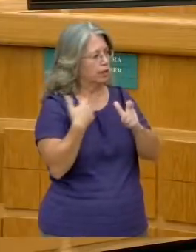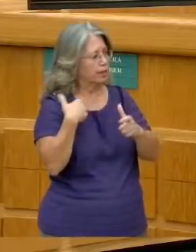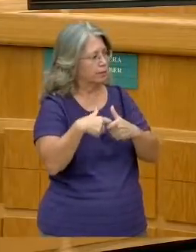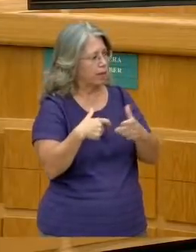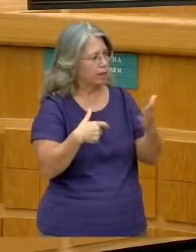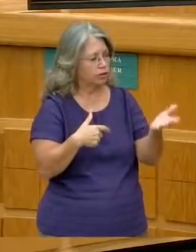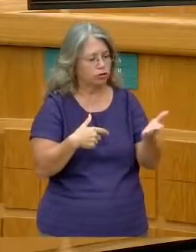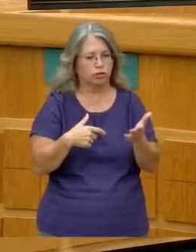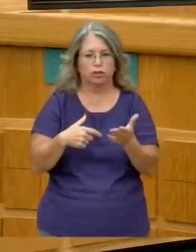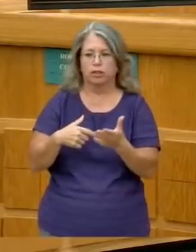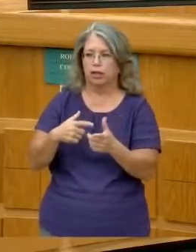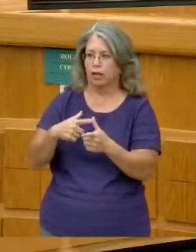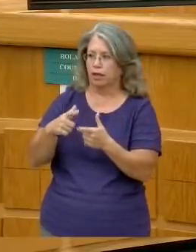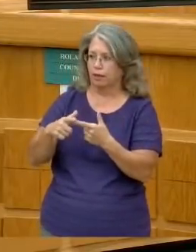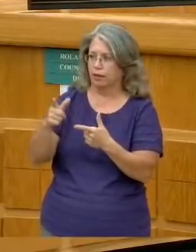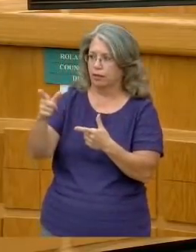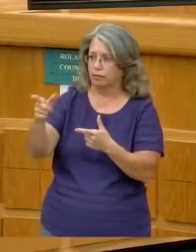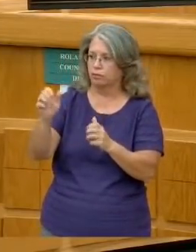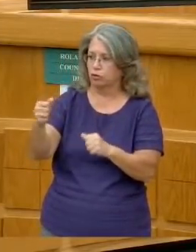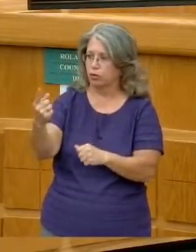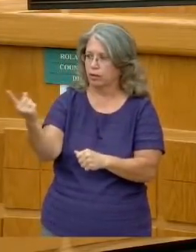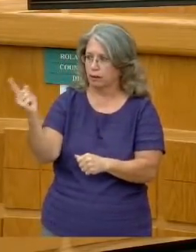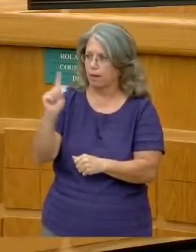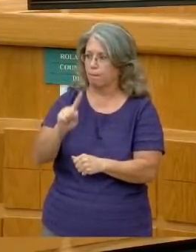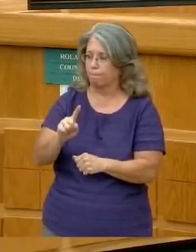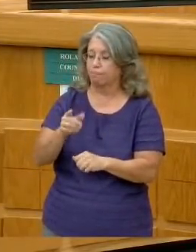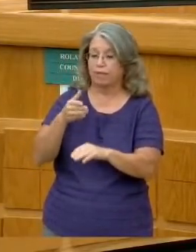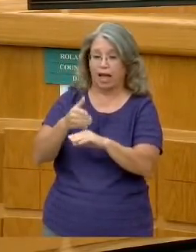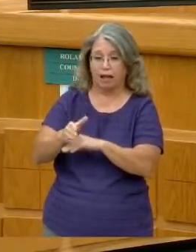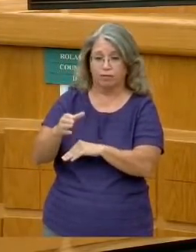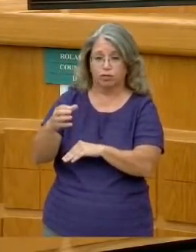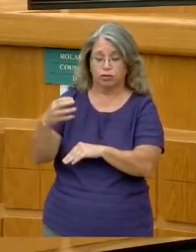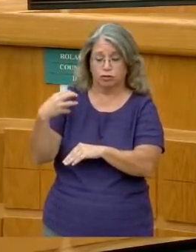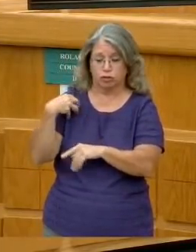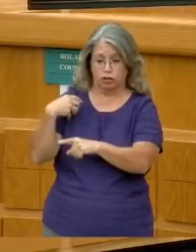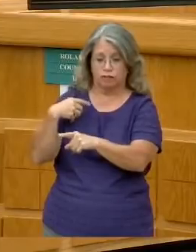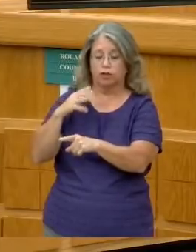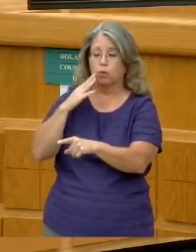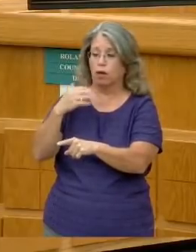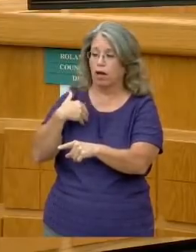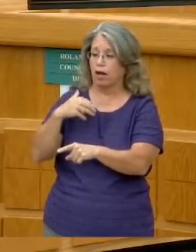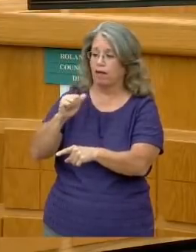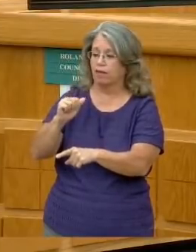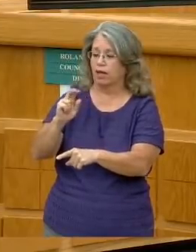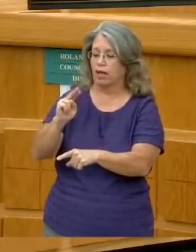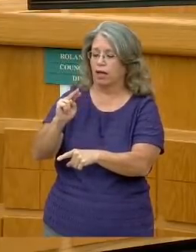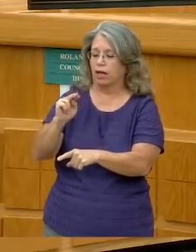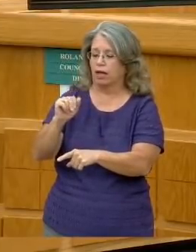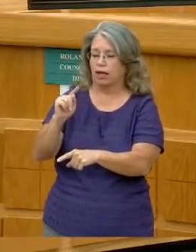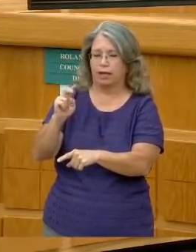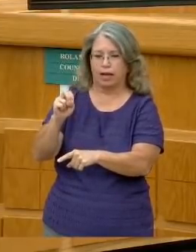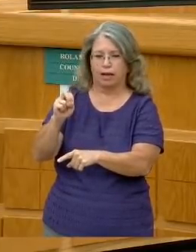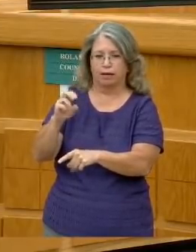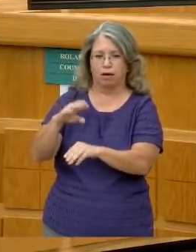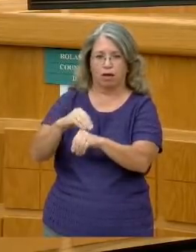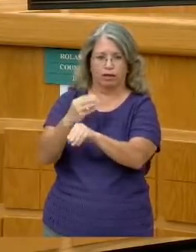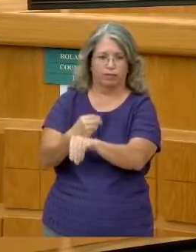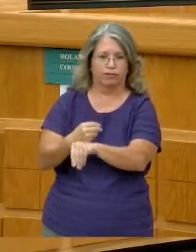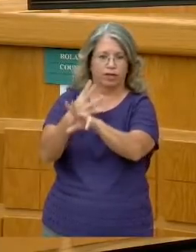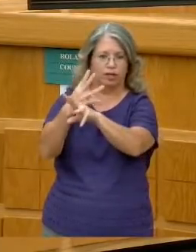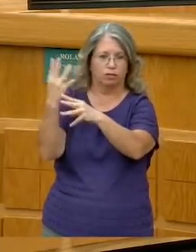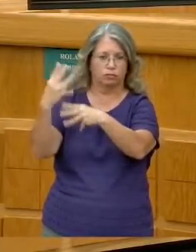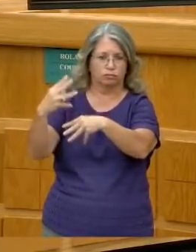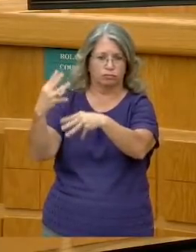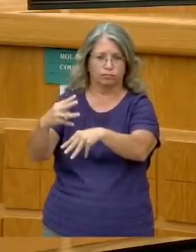into Spanish. And then after the Chief, we're going to have Annette on live stream.